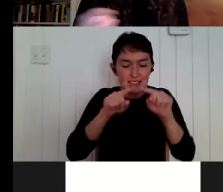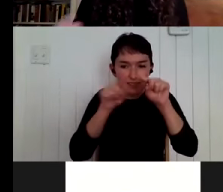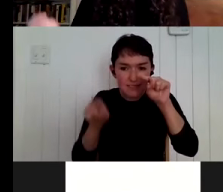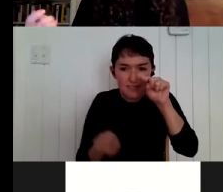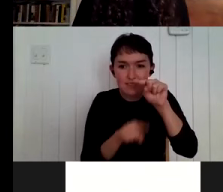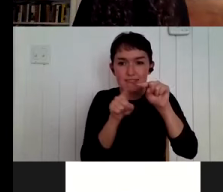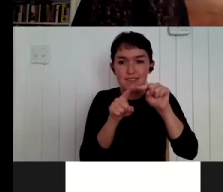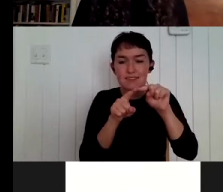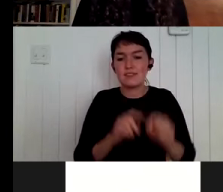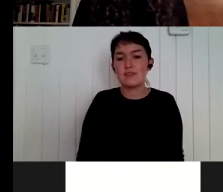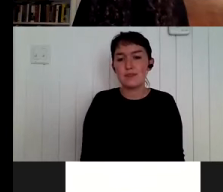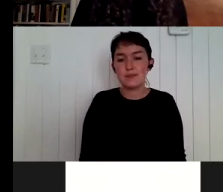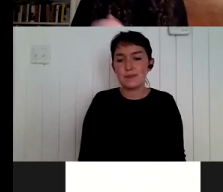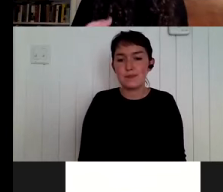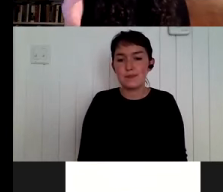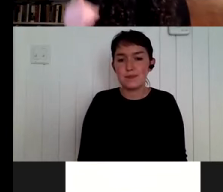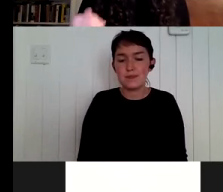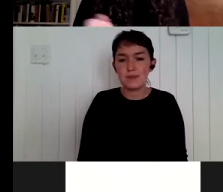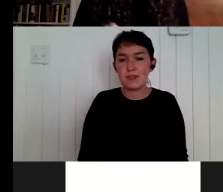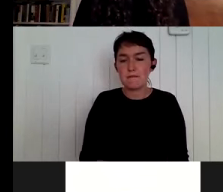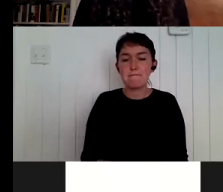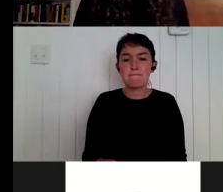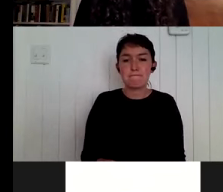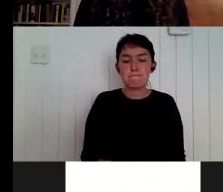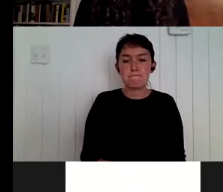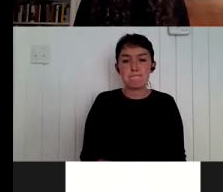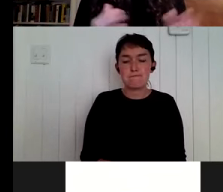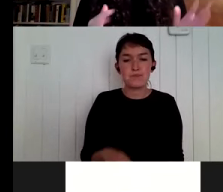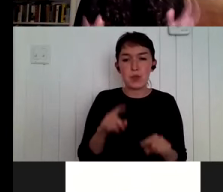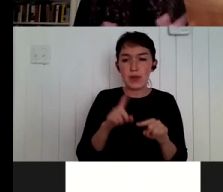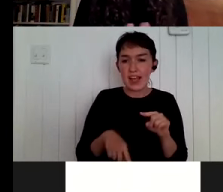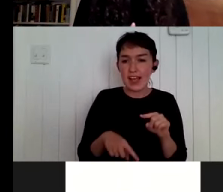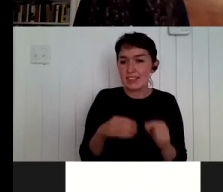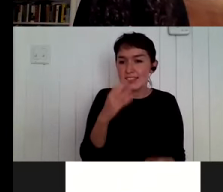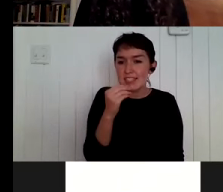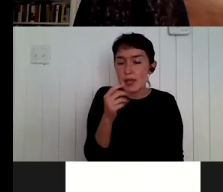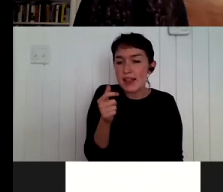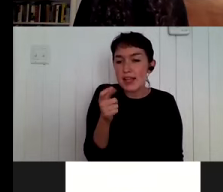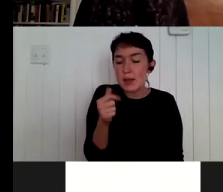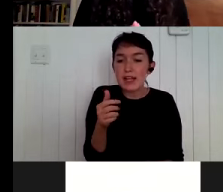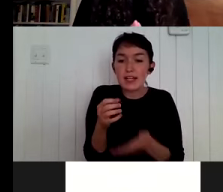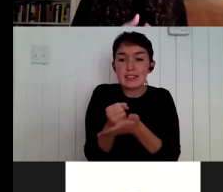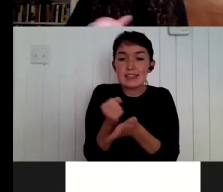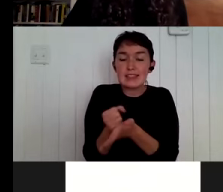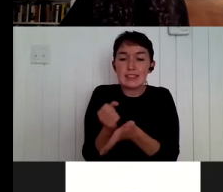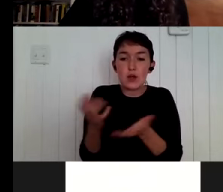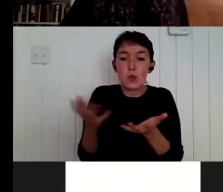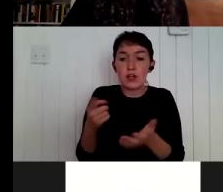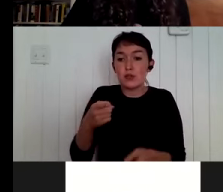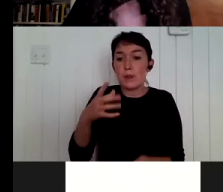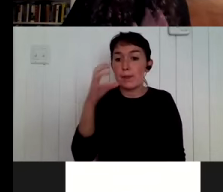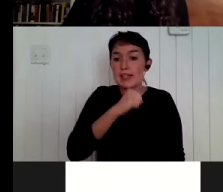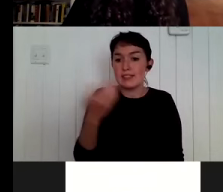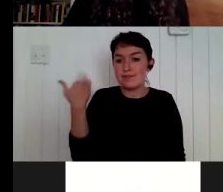just sort of slip into, getting just a little bit to make up for your prior sleep. And